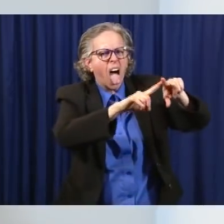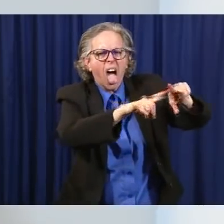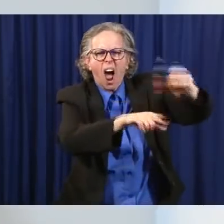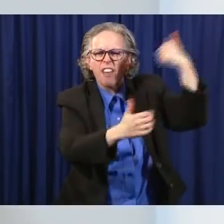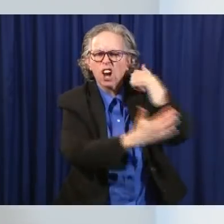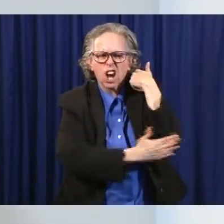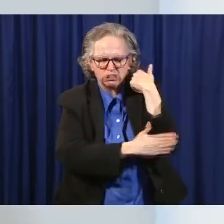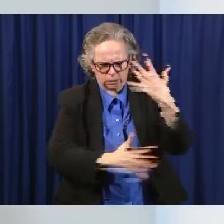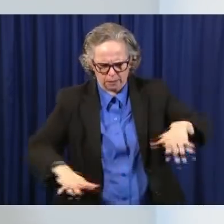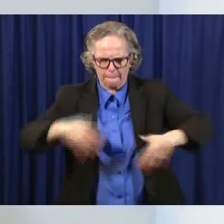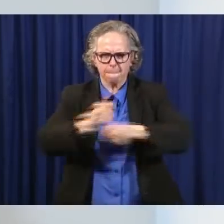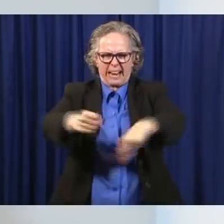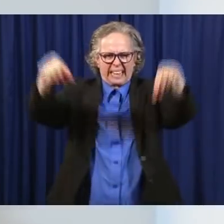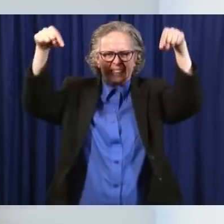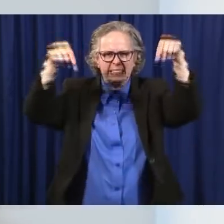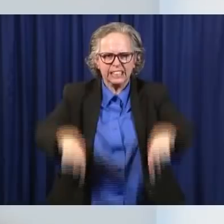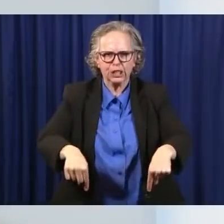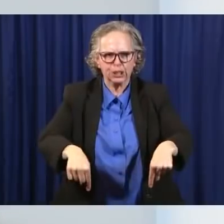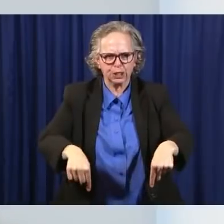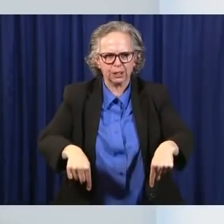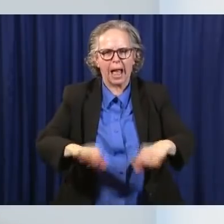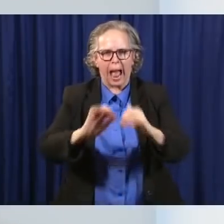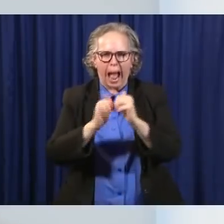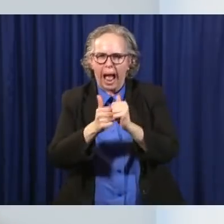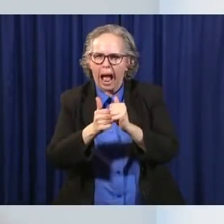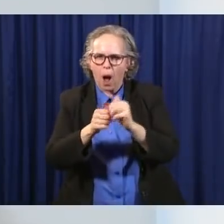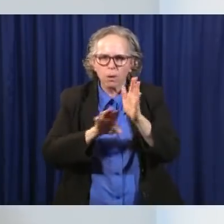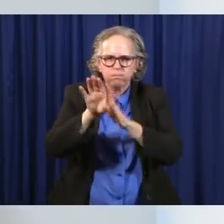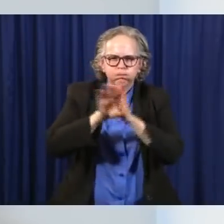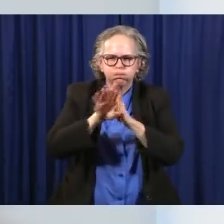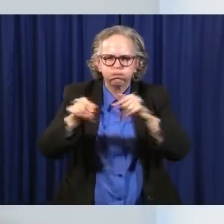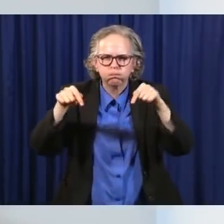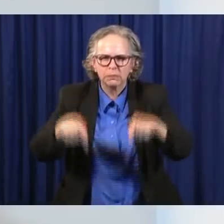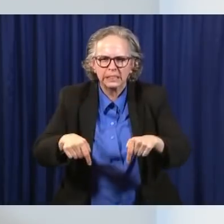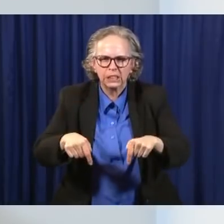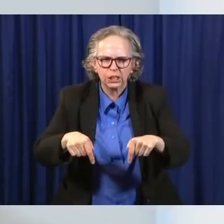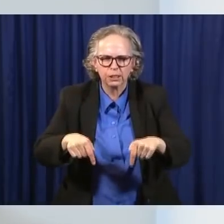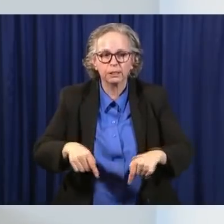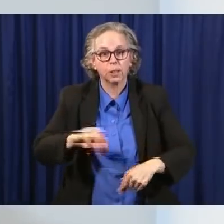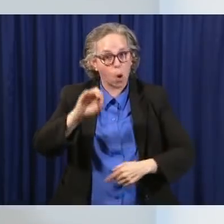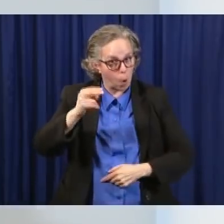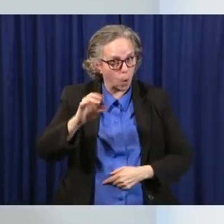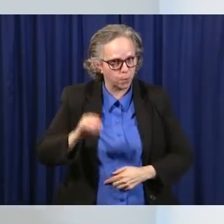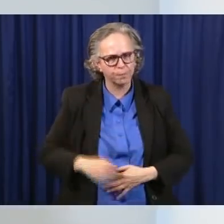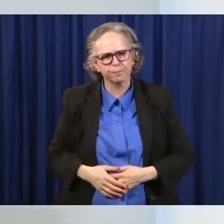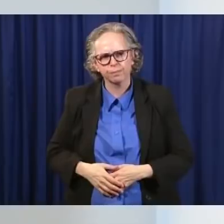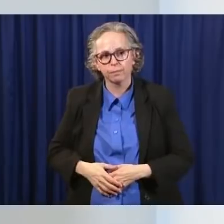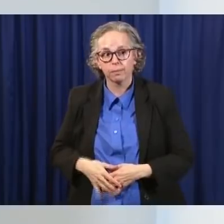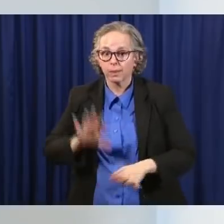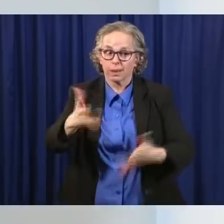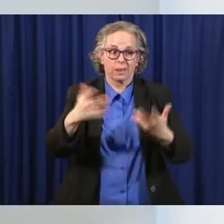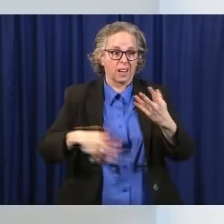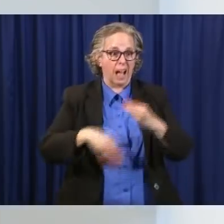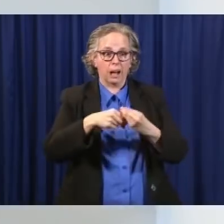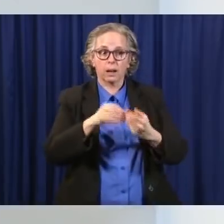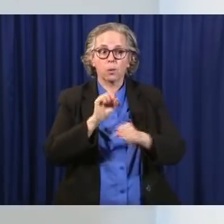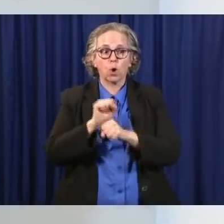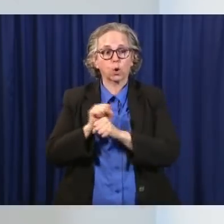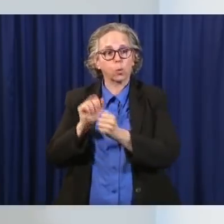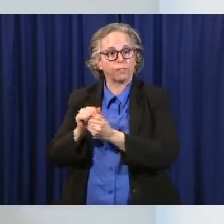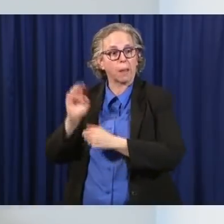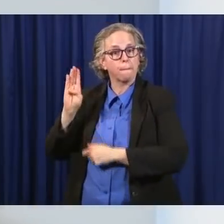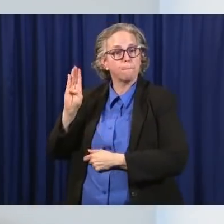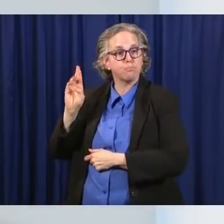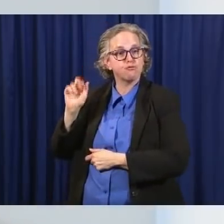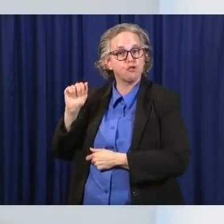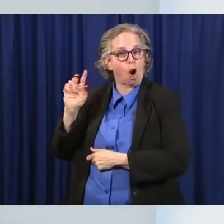domestically, so that we don't find ourselves in that position again. We're also working every day on that broadband strategy. We know broadband's